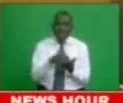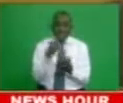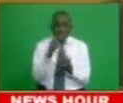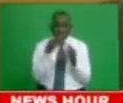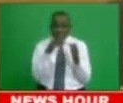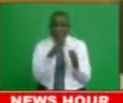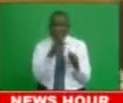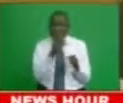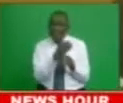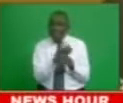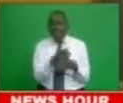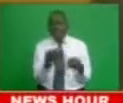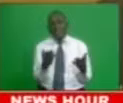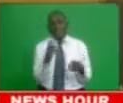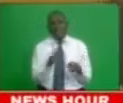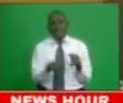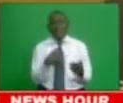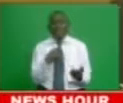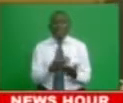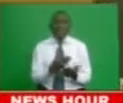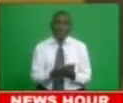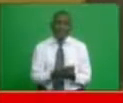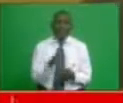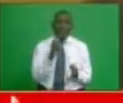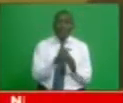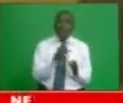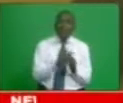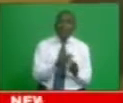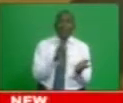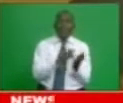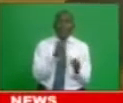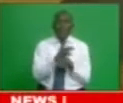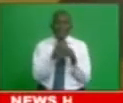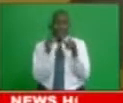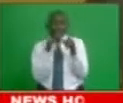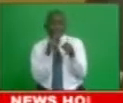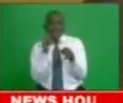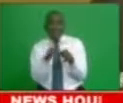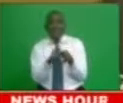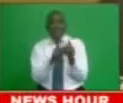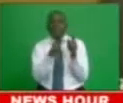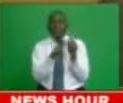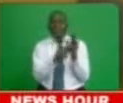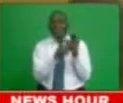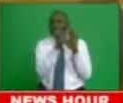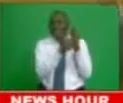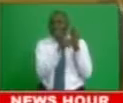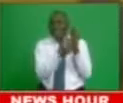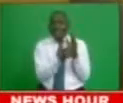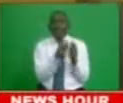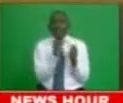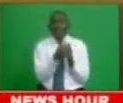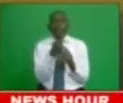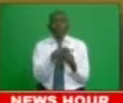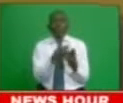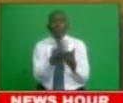focal treatment have proved futile. Doctors have advised that Benedicta must undergo this treatment in less than a